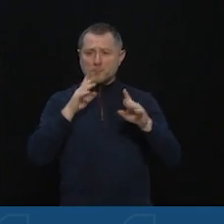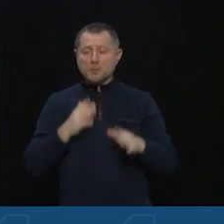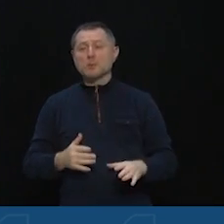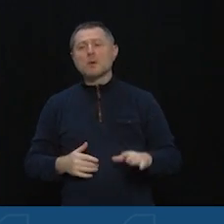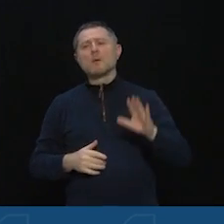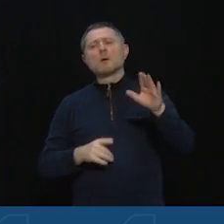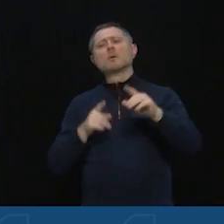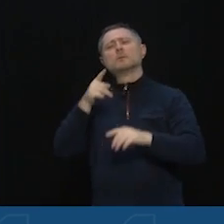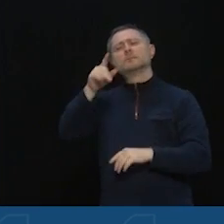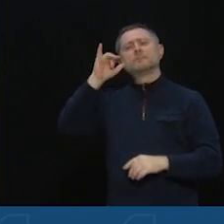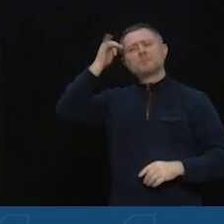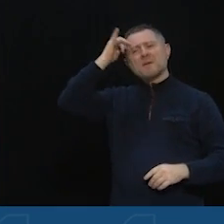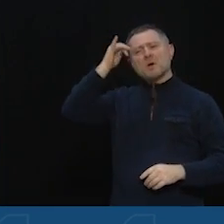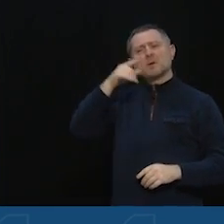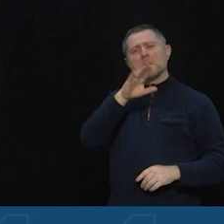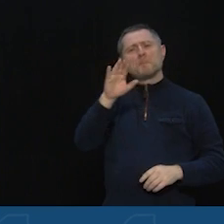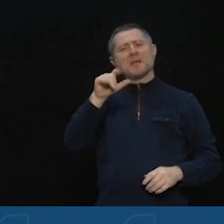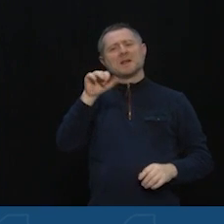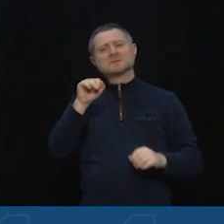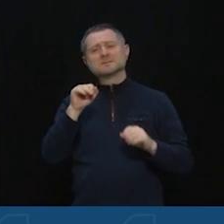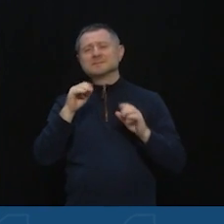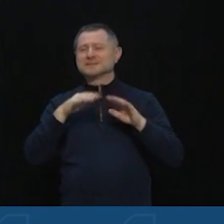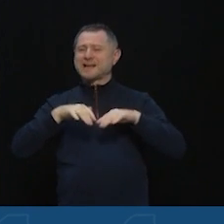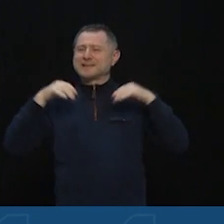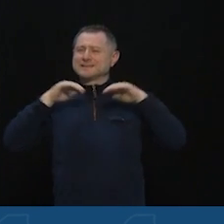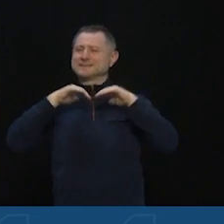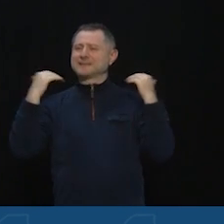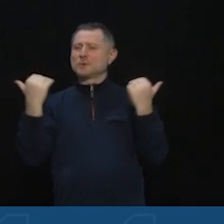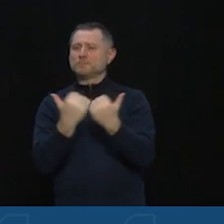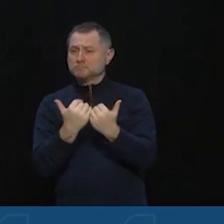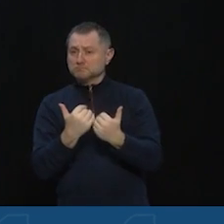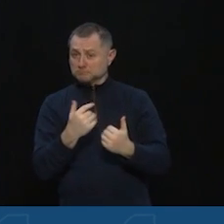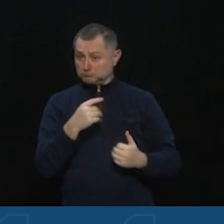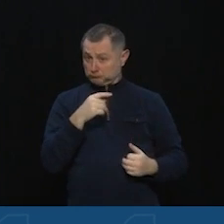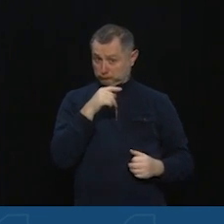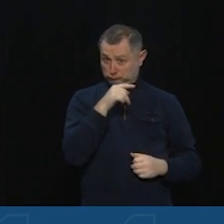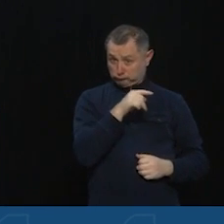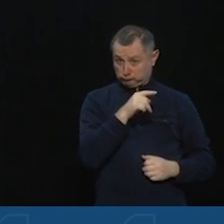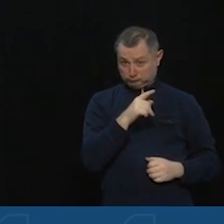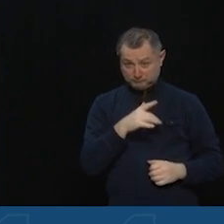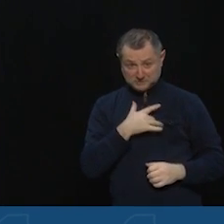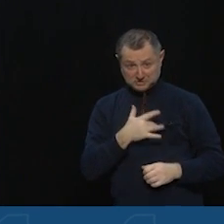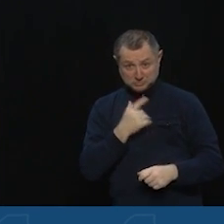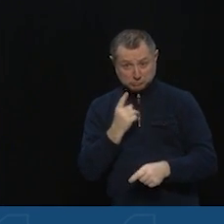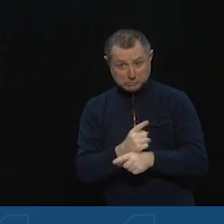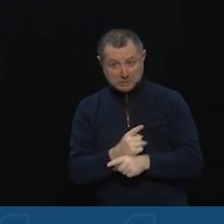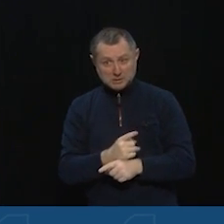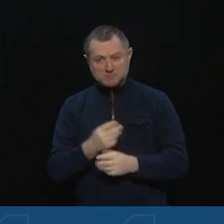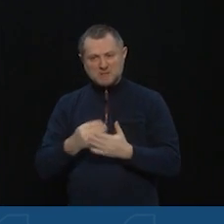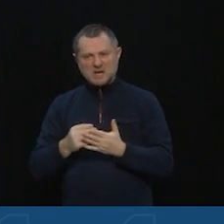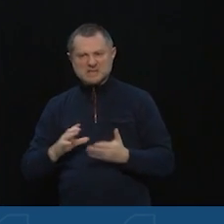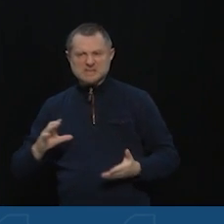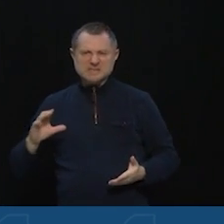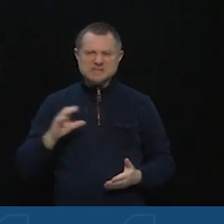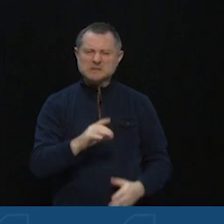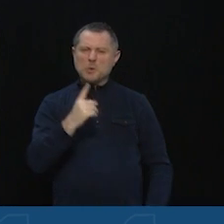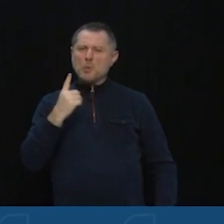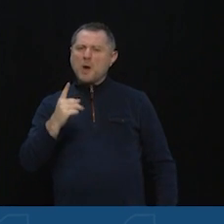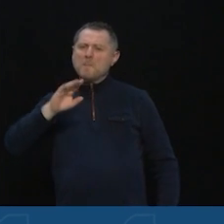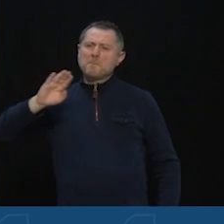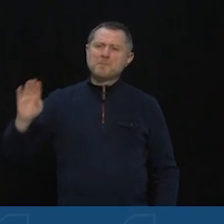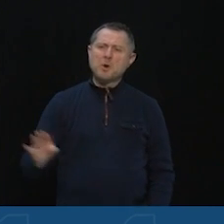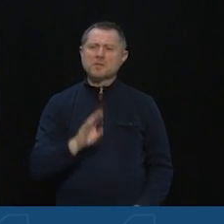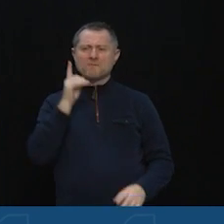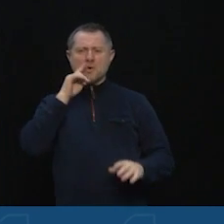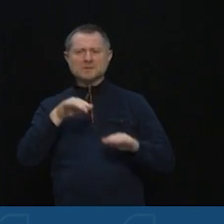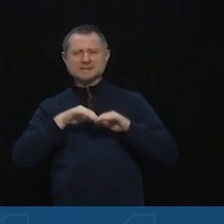at this point? Pardon me? Is it the right time right now to spend potentially $1 billion of taxpayer funding on a Buffalo Bills Stadium? Where'd you